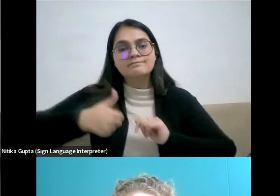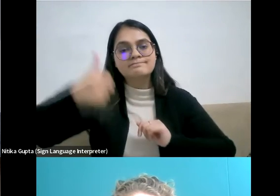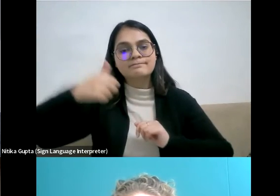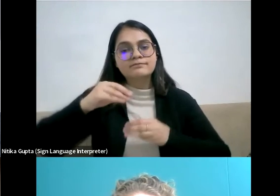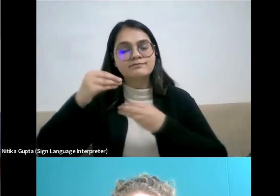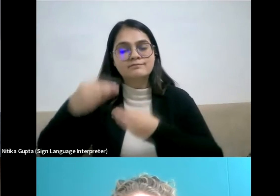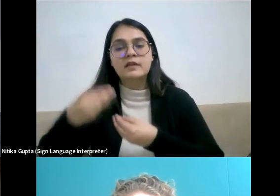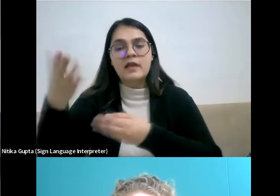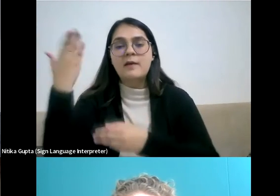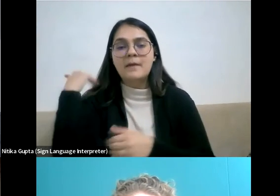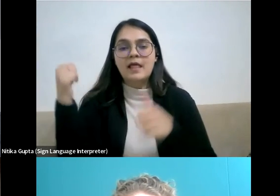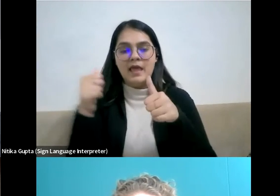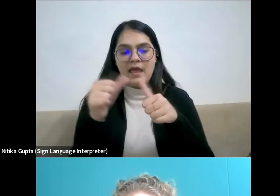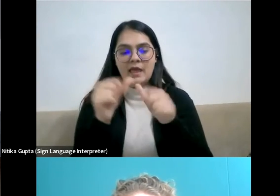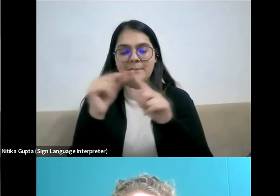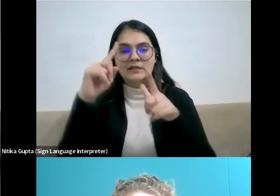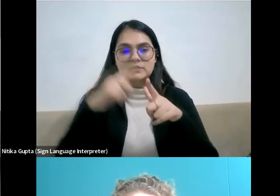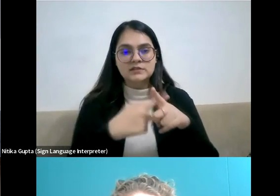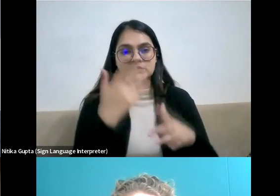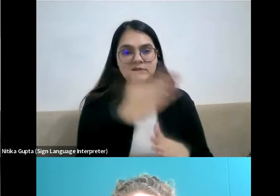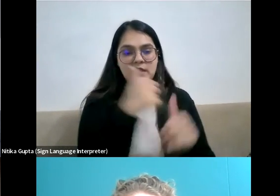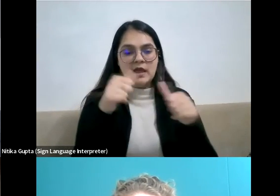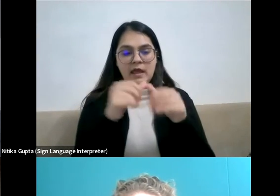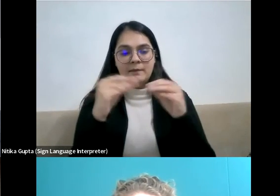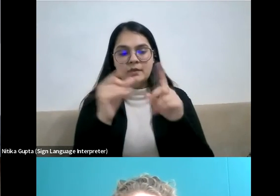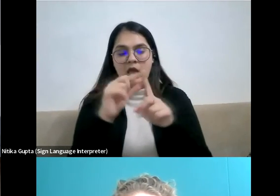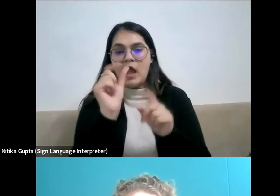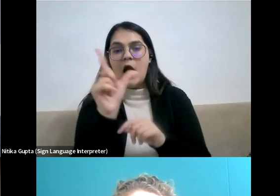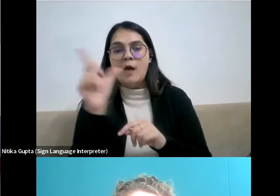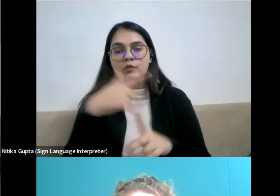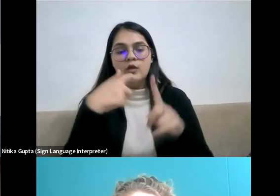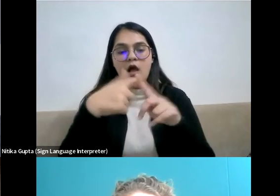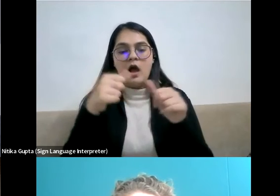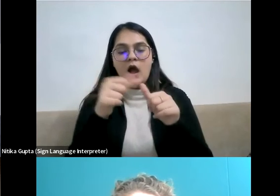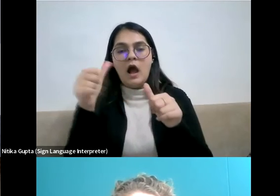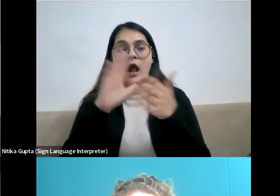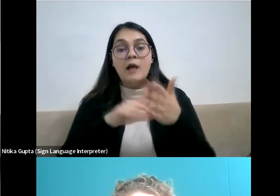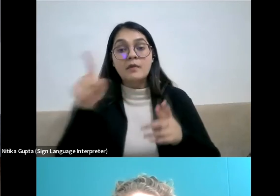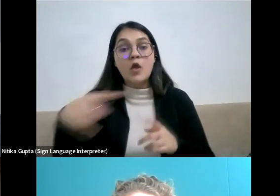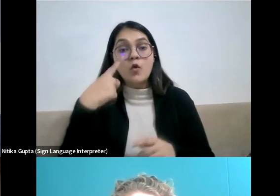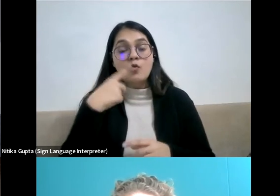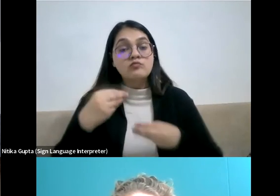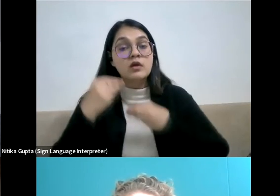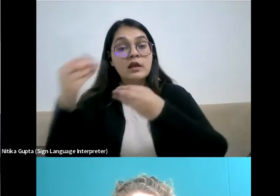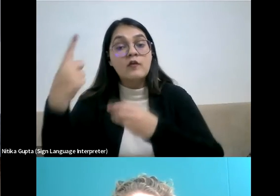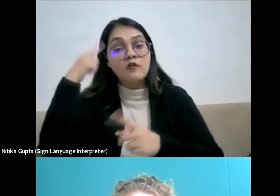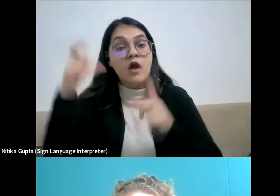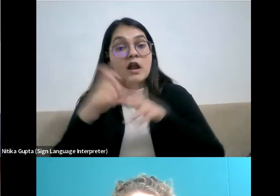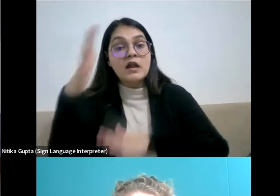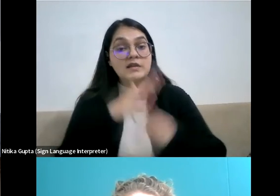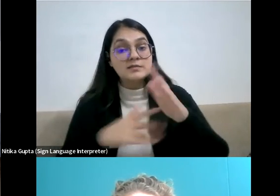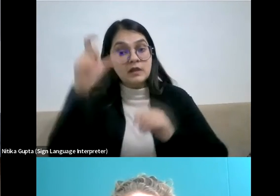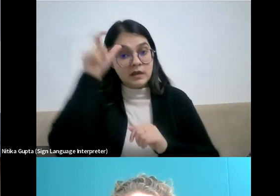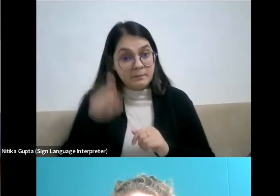Abdul Kalam, an award for being the best employee with a disability. These are national awards that the government gives